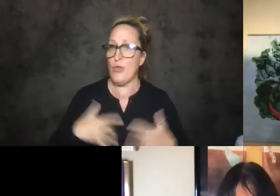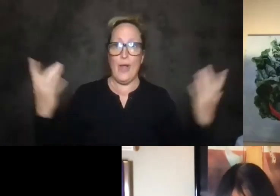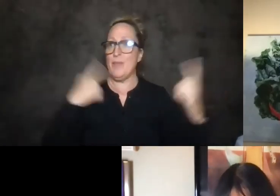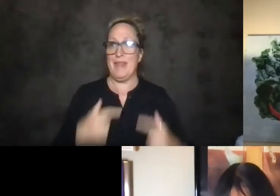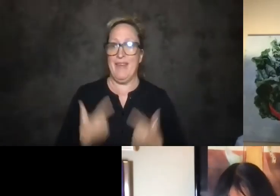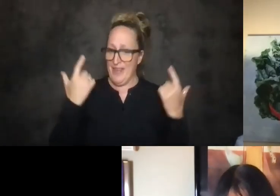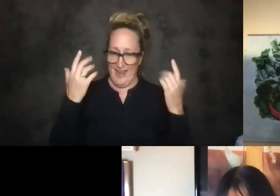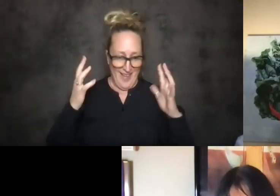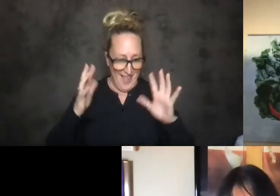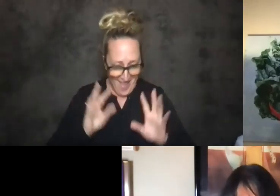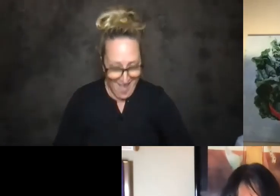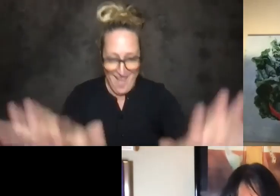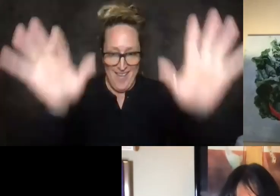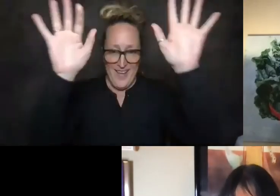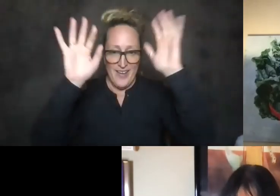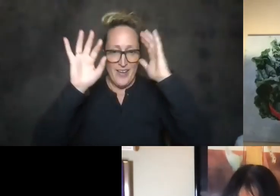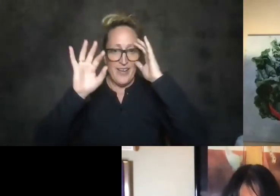living, you know,